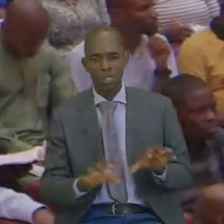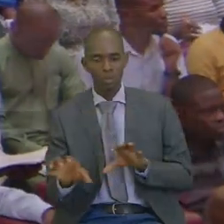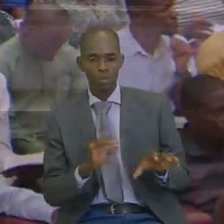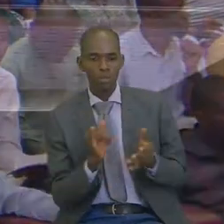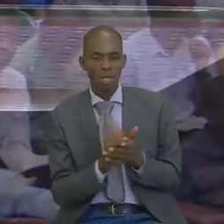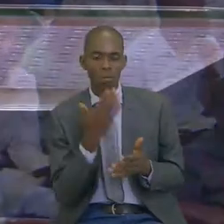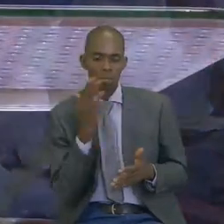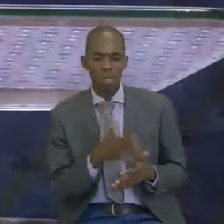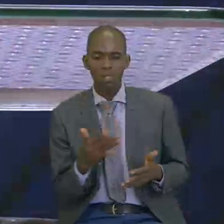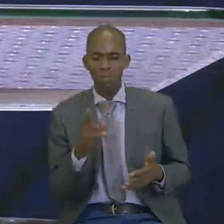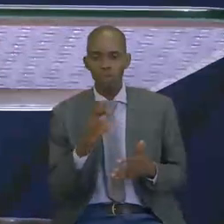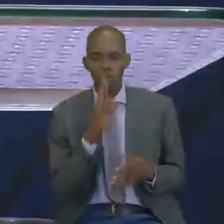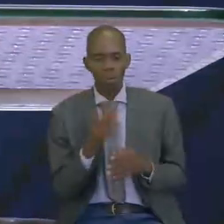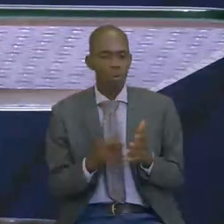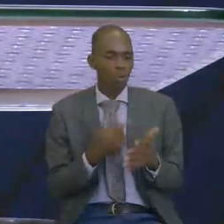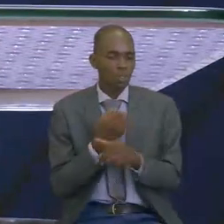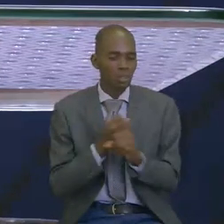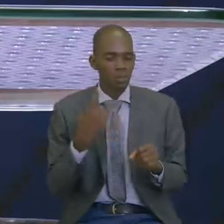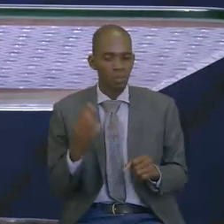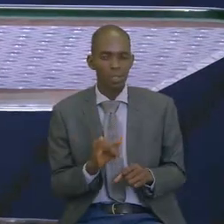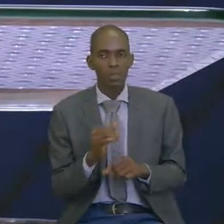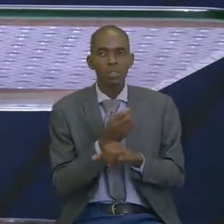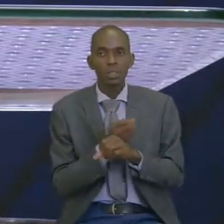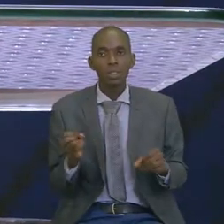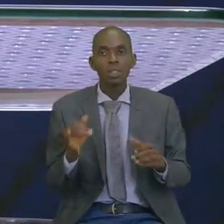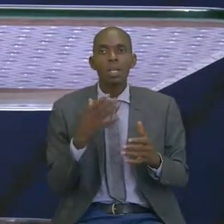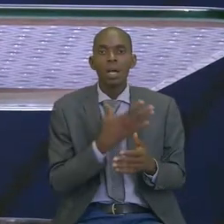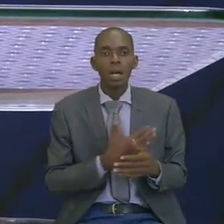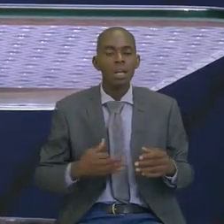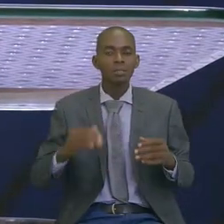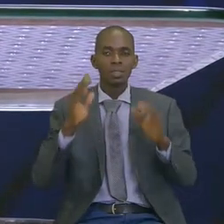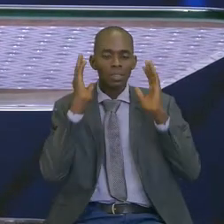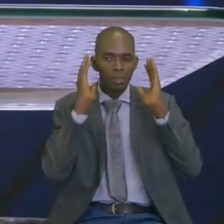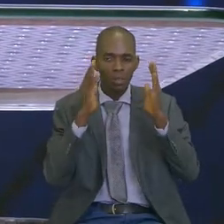be giving heed to seducing spirits and doctrines